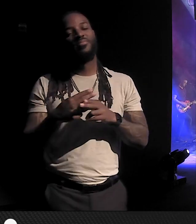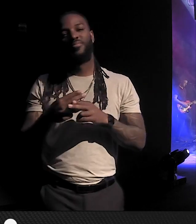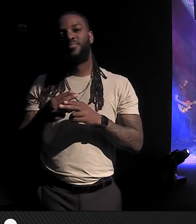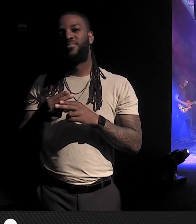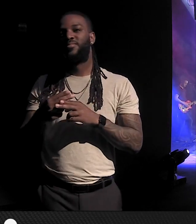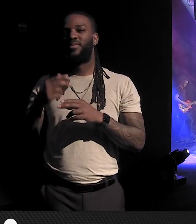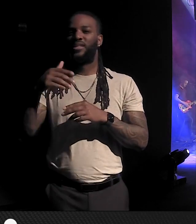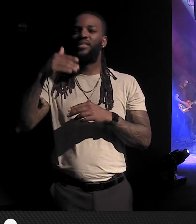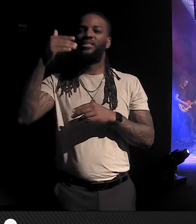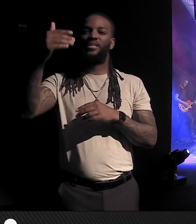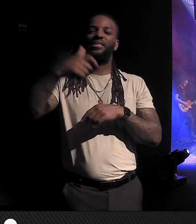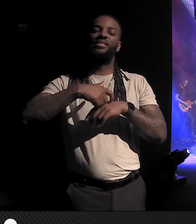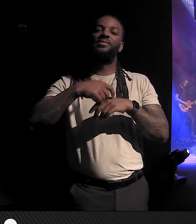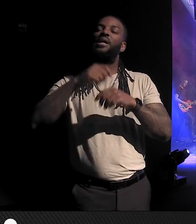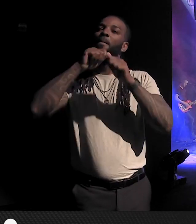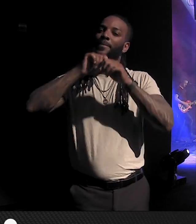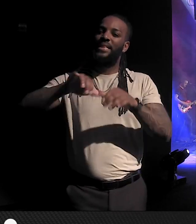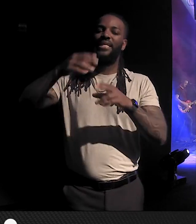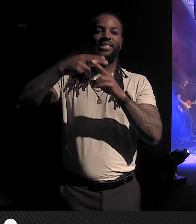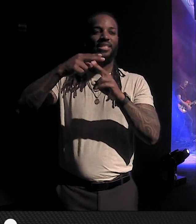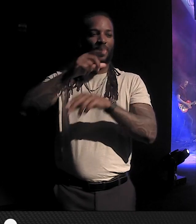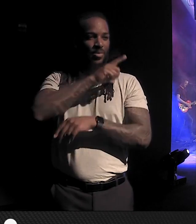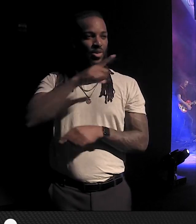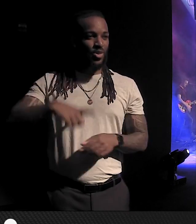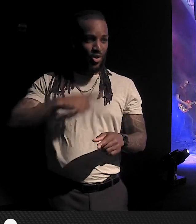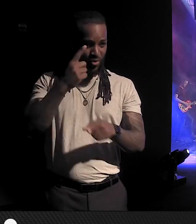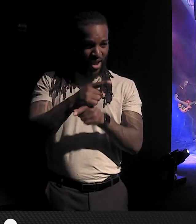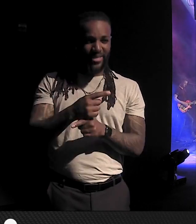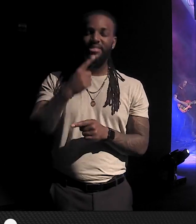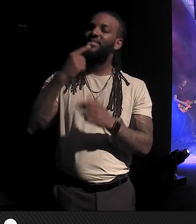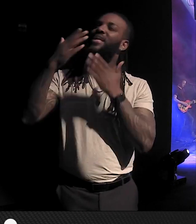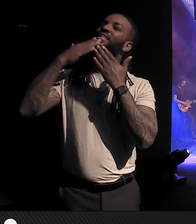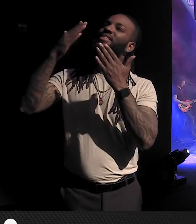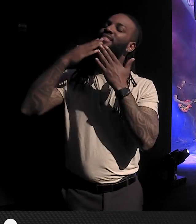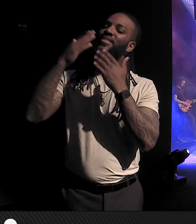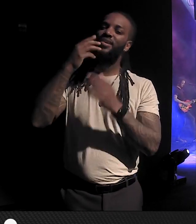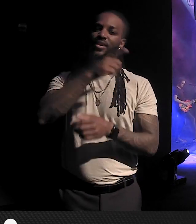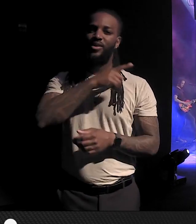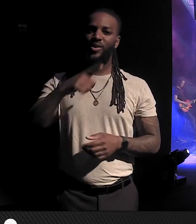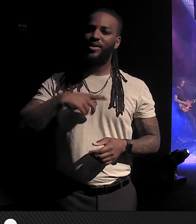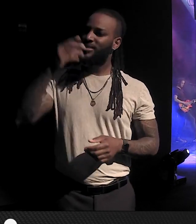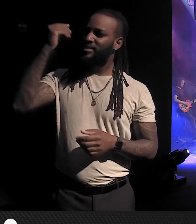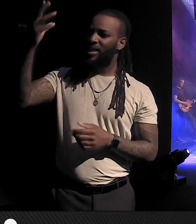Take the next 30 seconds and bless the name of the Lord today. Tell him thank you. Tell him his favor.